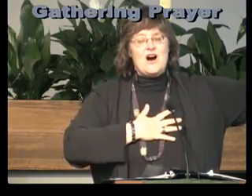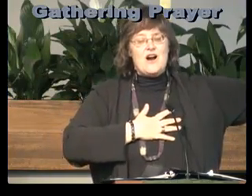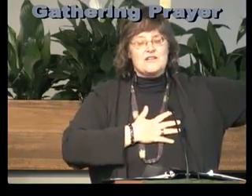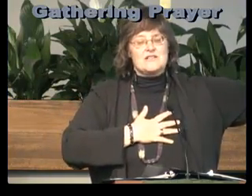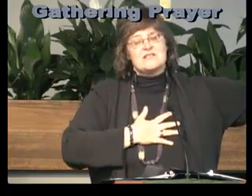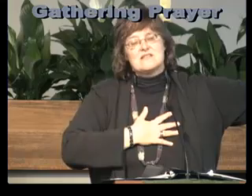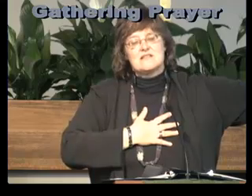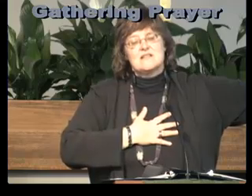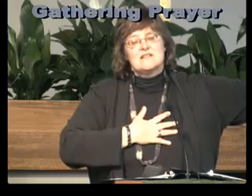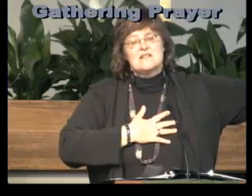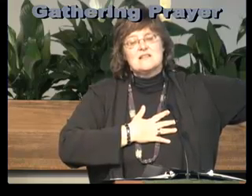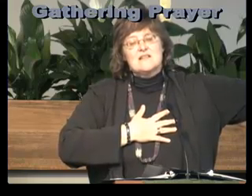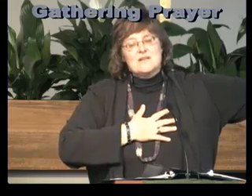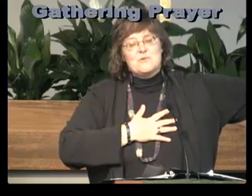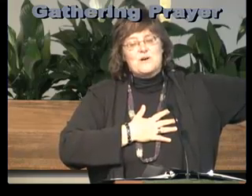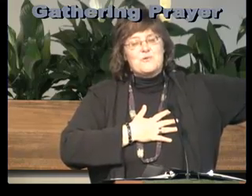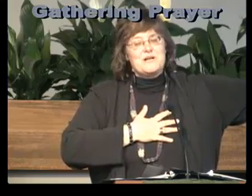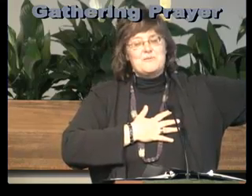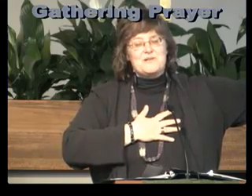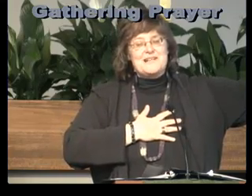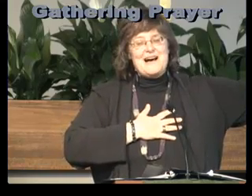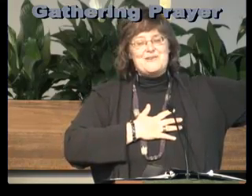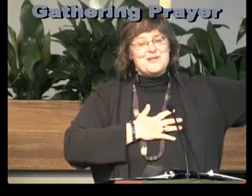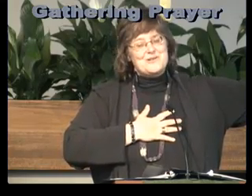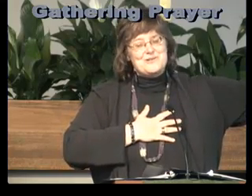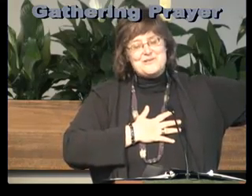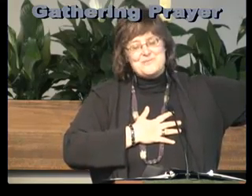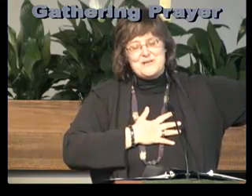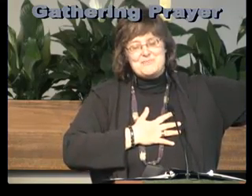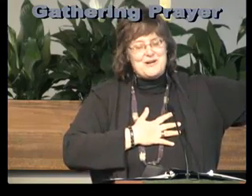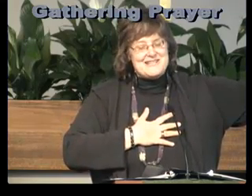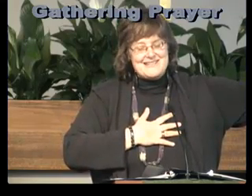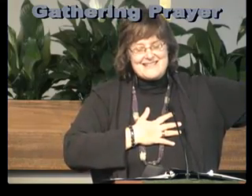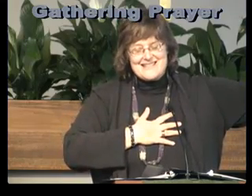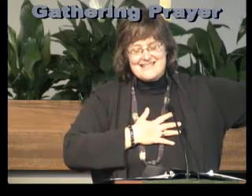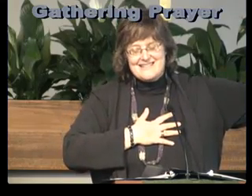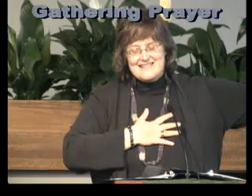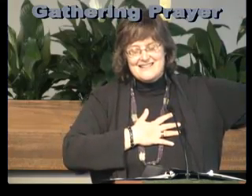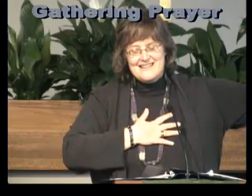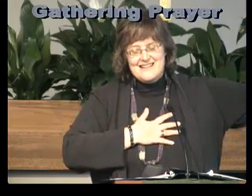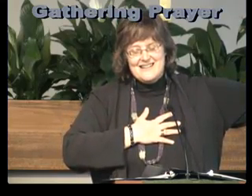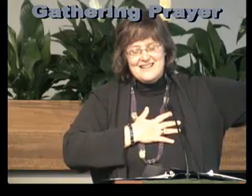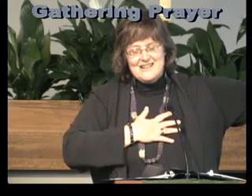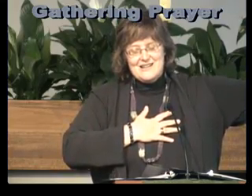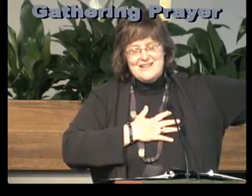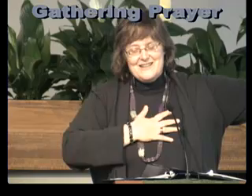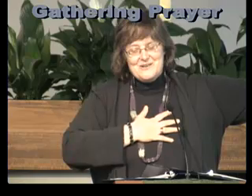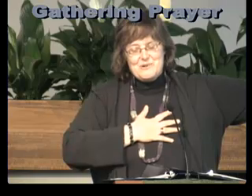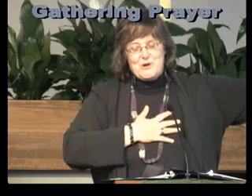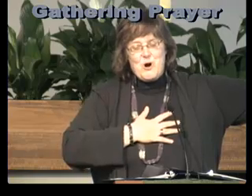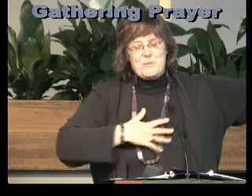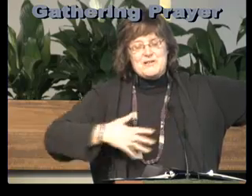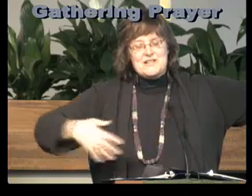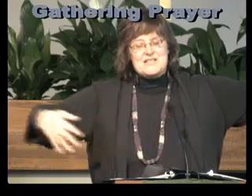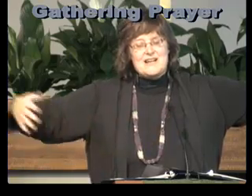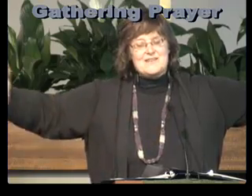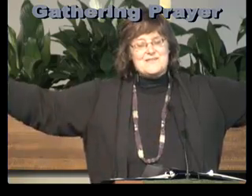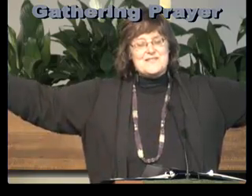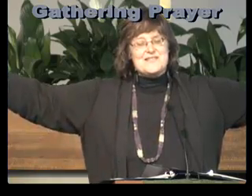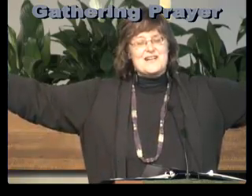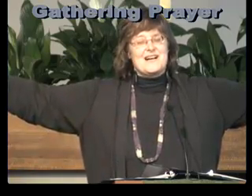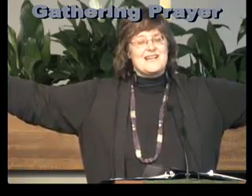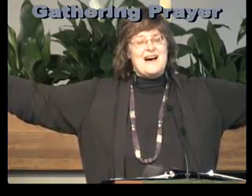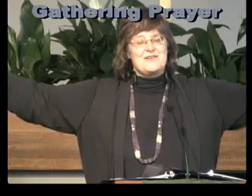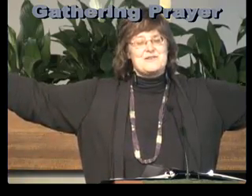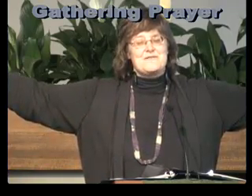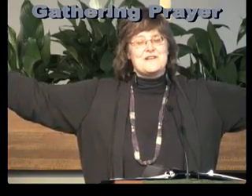within our heart where we will allow you to be present. We will open ourselves